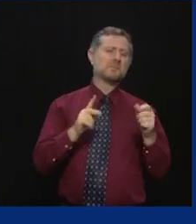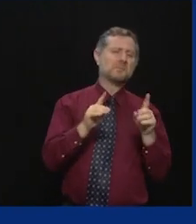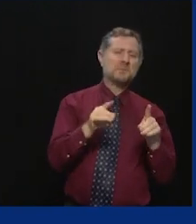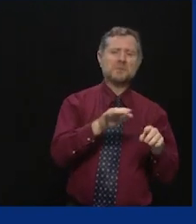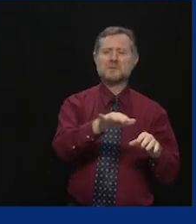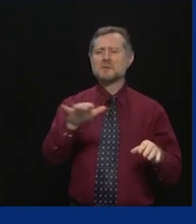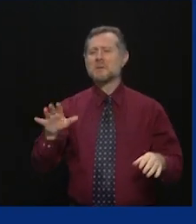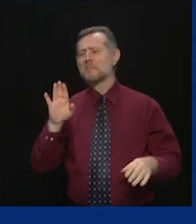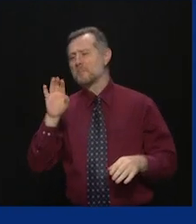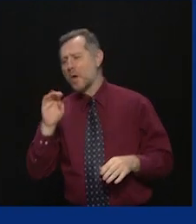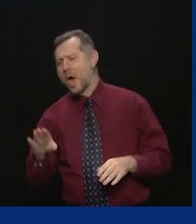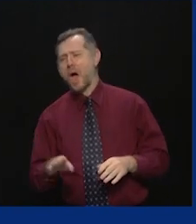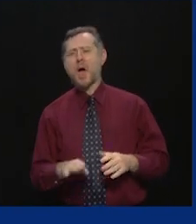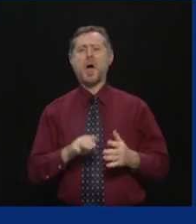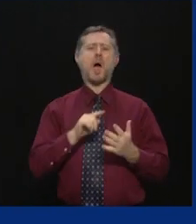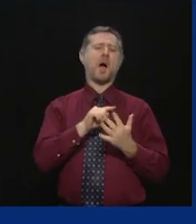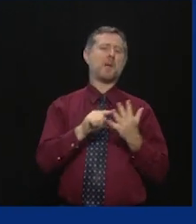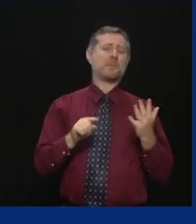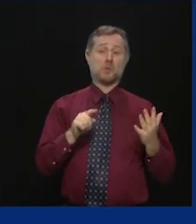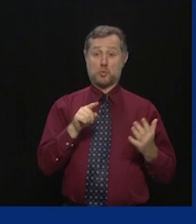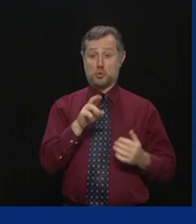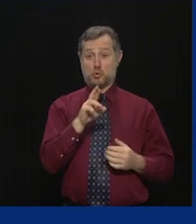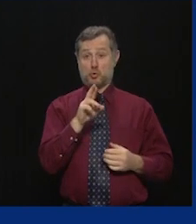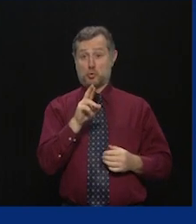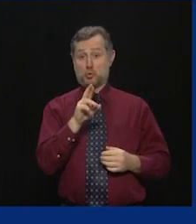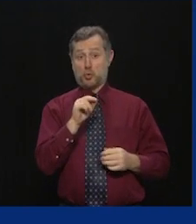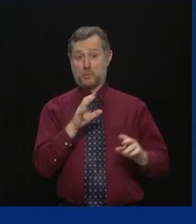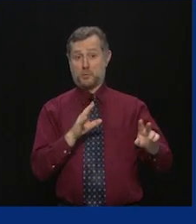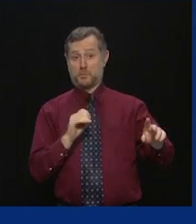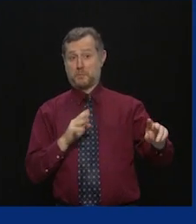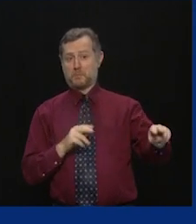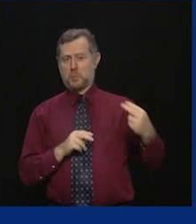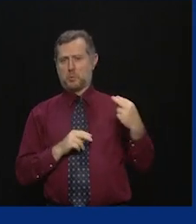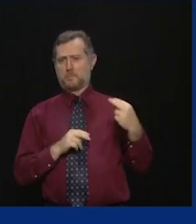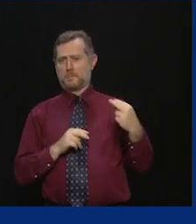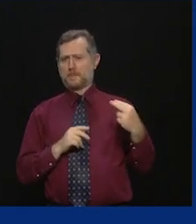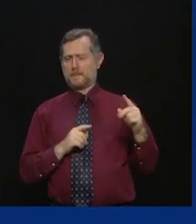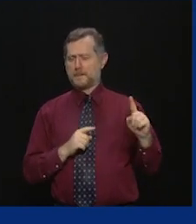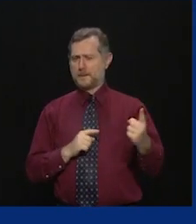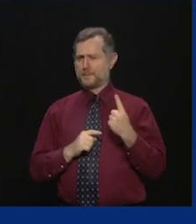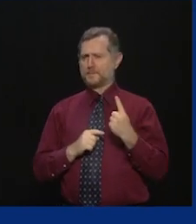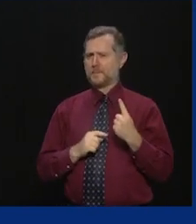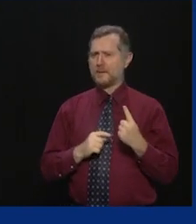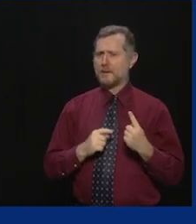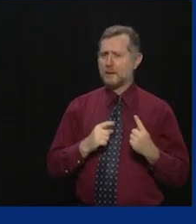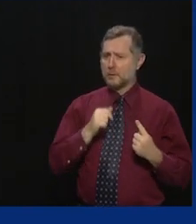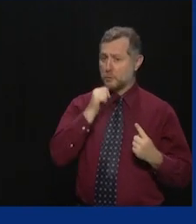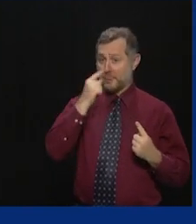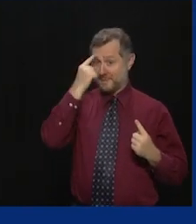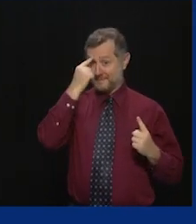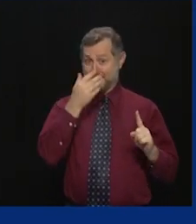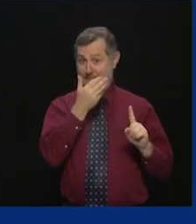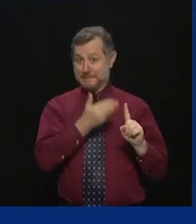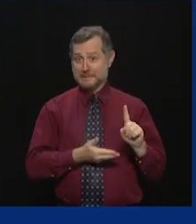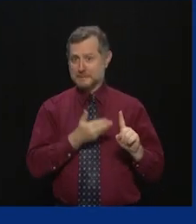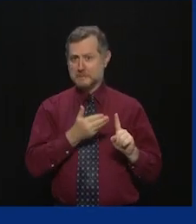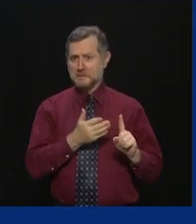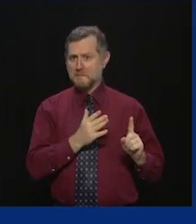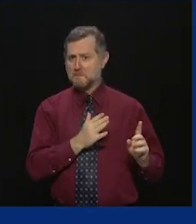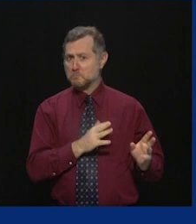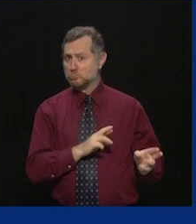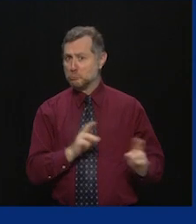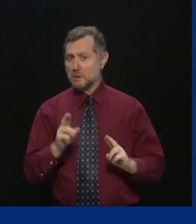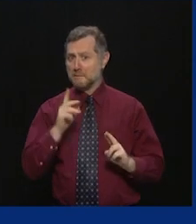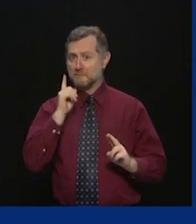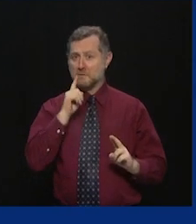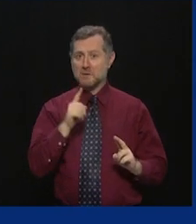and Rob looked at me and he proposed a question, and I don't think he was prepared for the answer that I gave